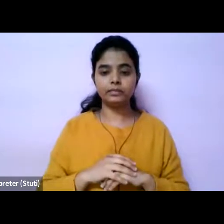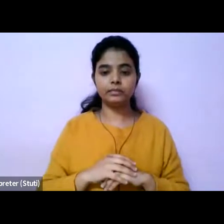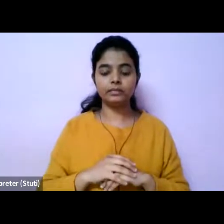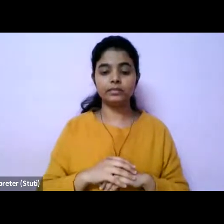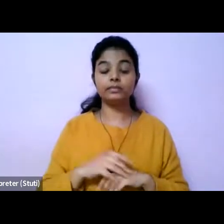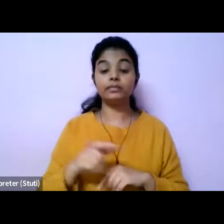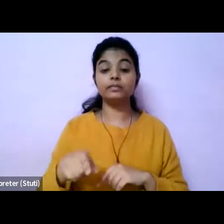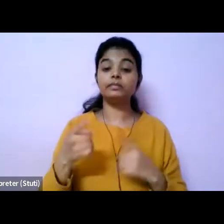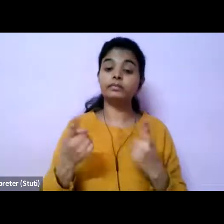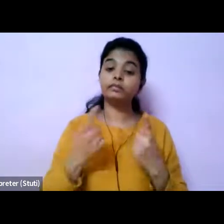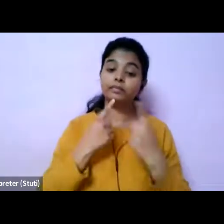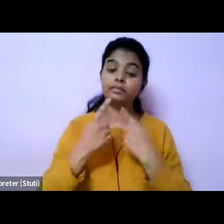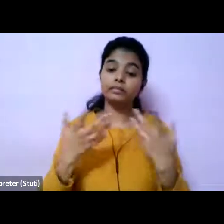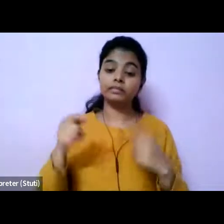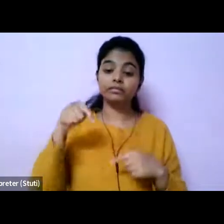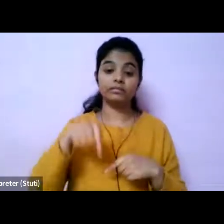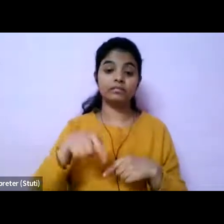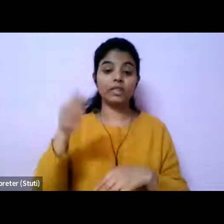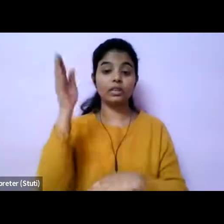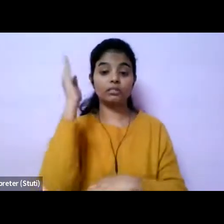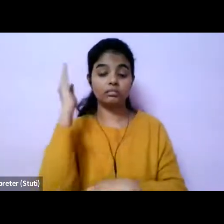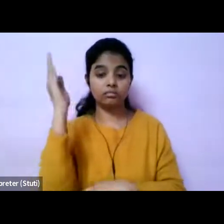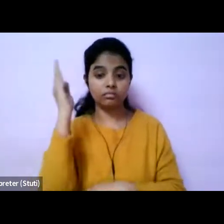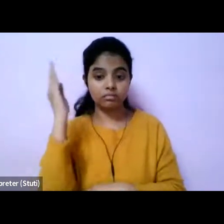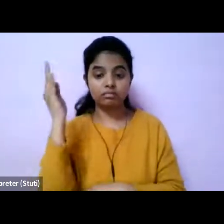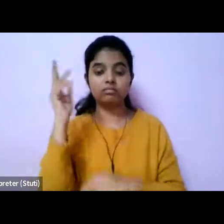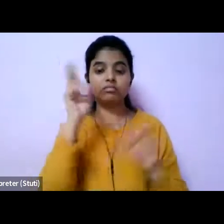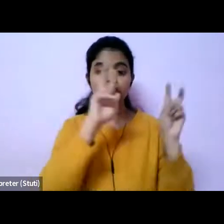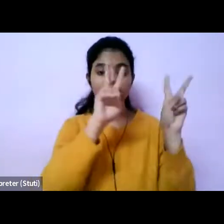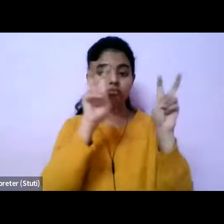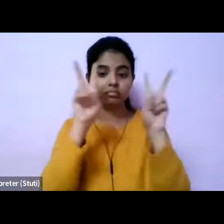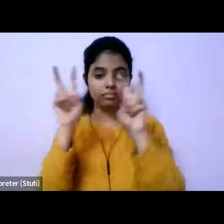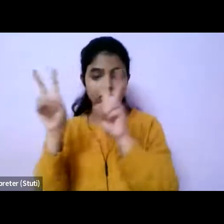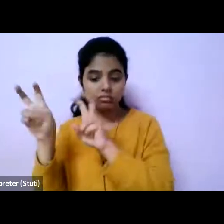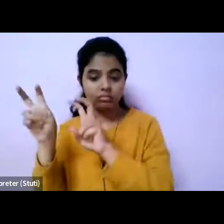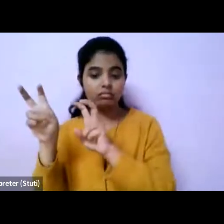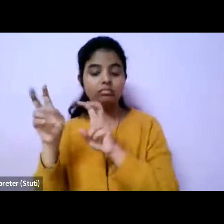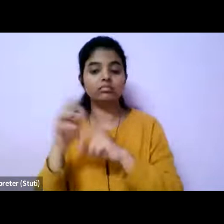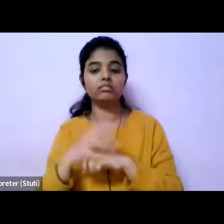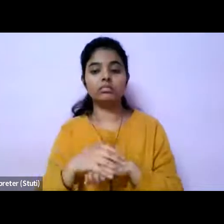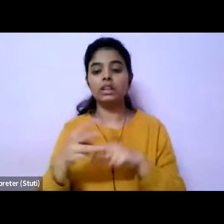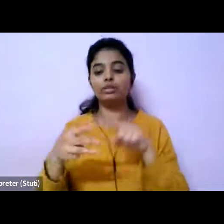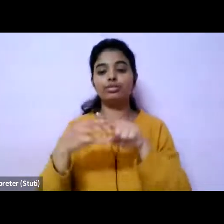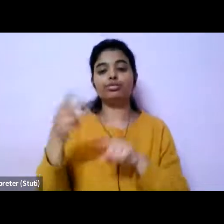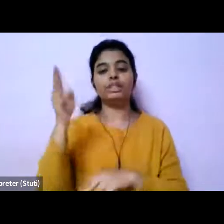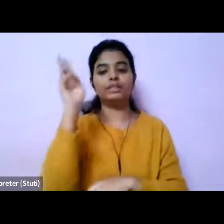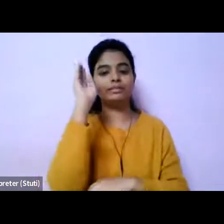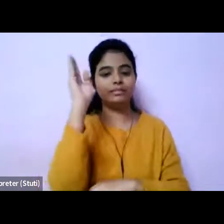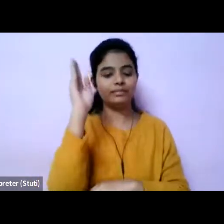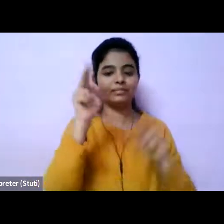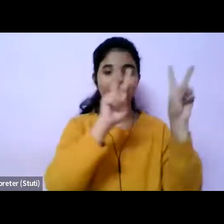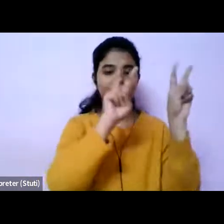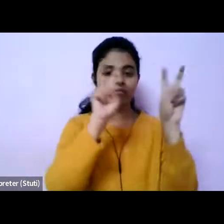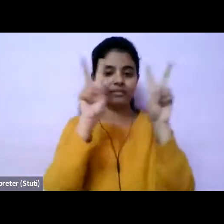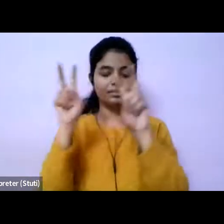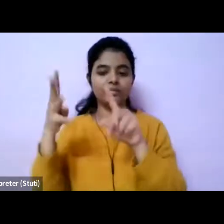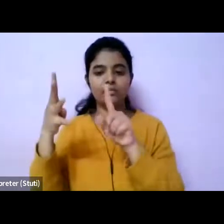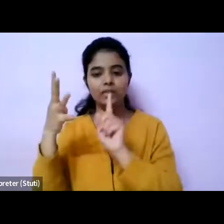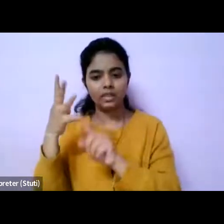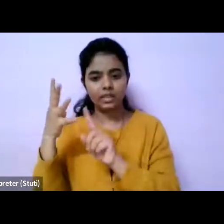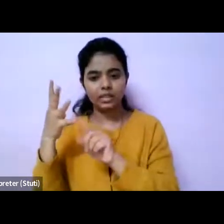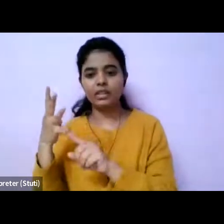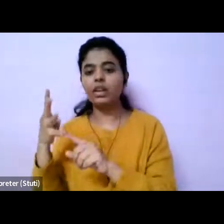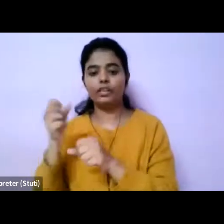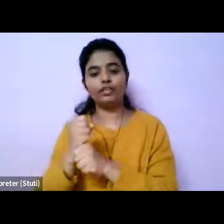Talking of today's session and of the three papers presented, the fourth one was, of course, a more general